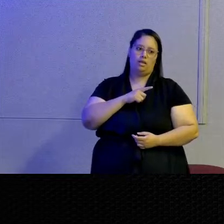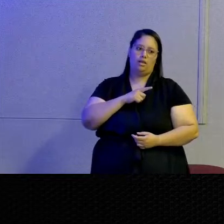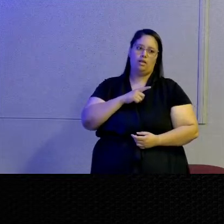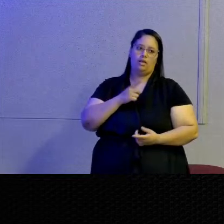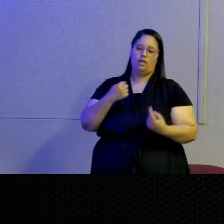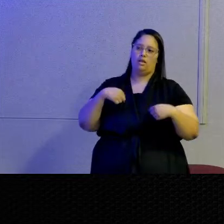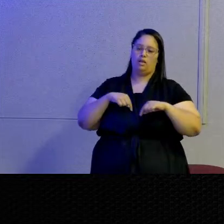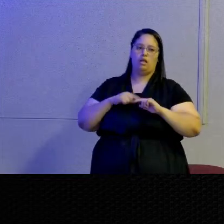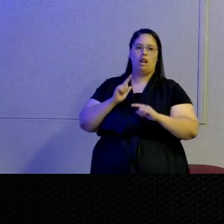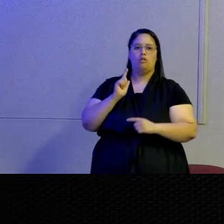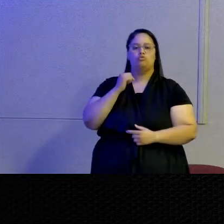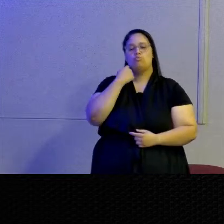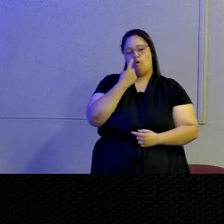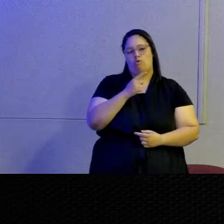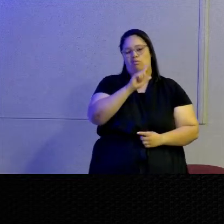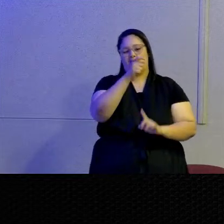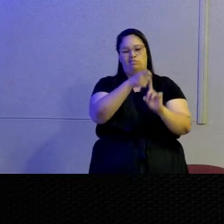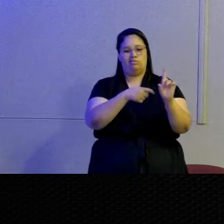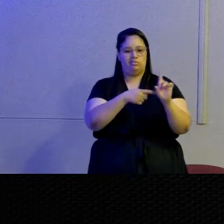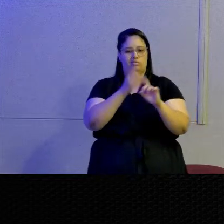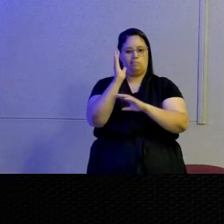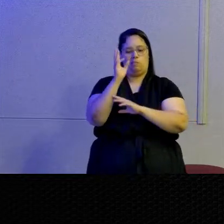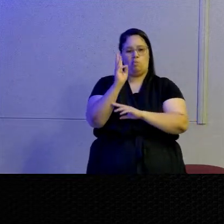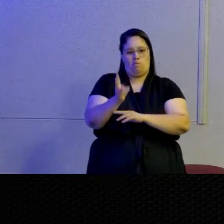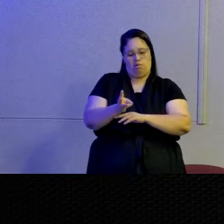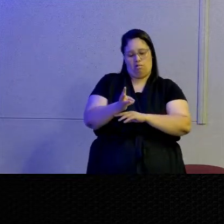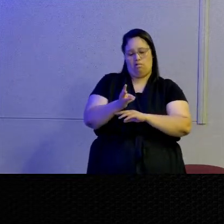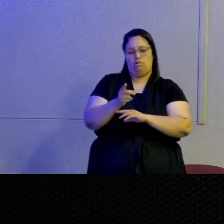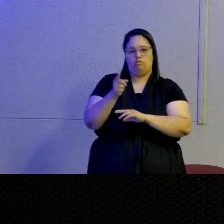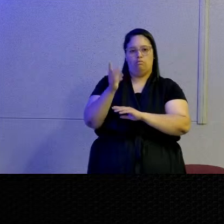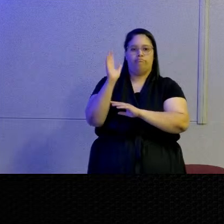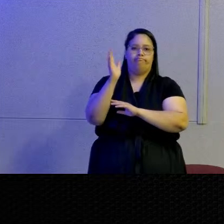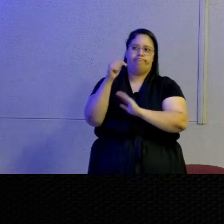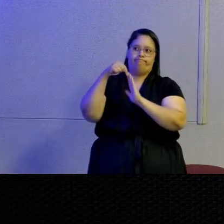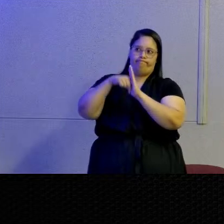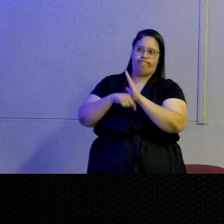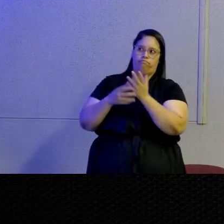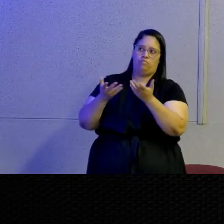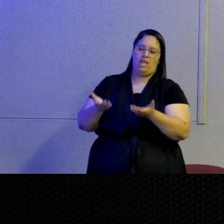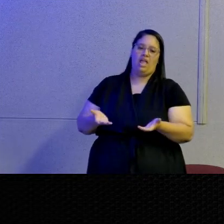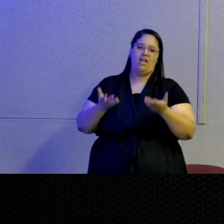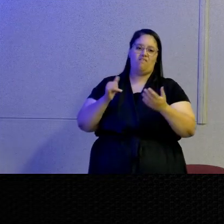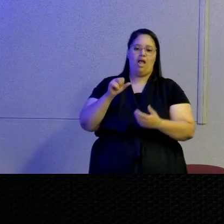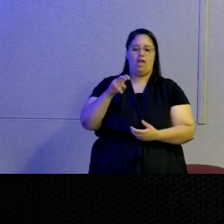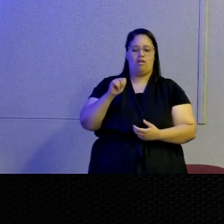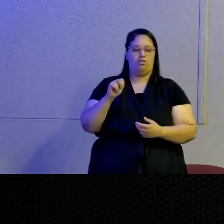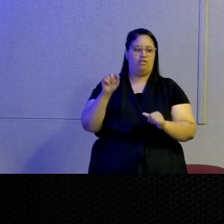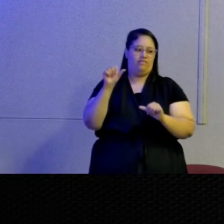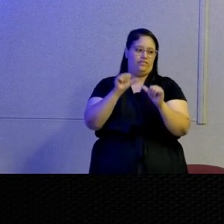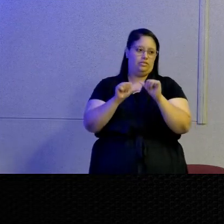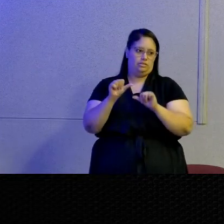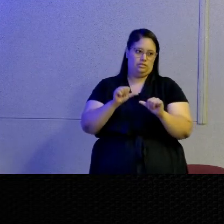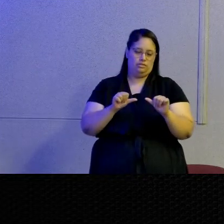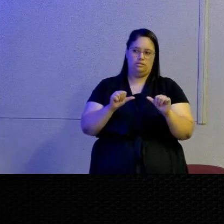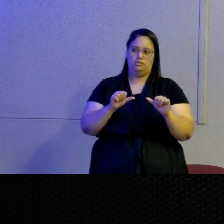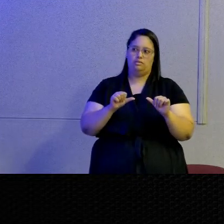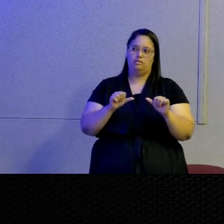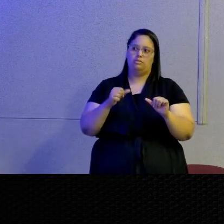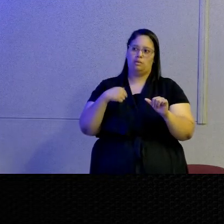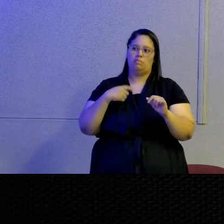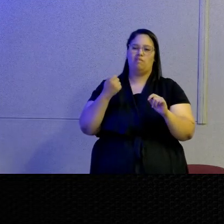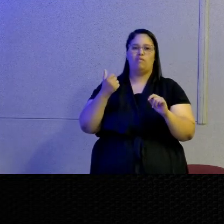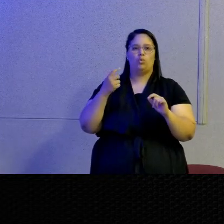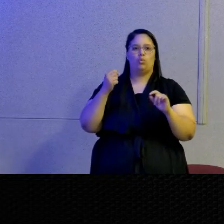going to give a talk tomorrow, and he's going to talk about heavy ion physics, of course. But here I just show a couple